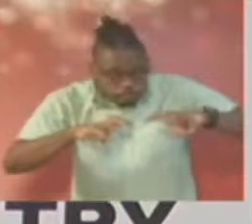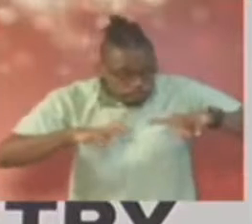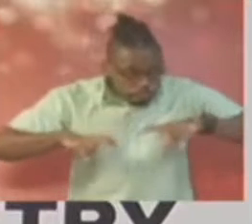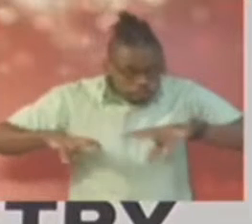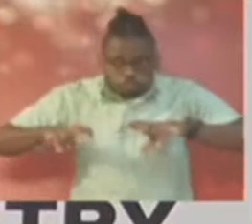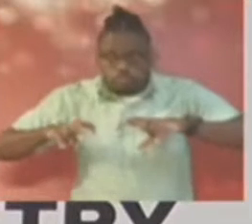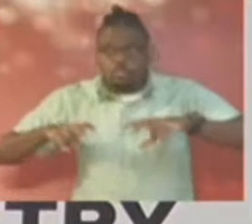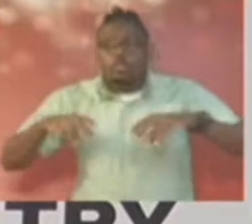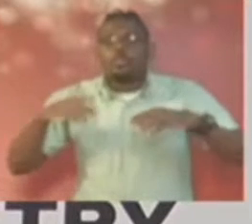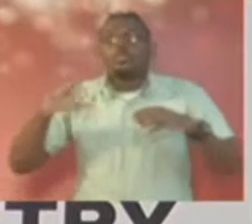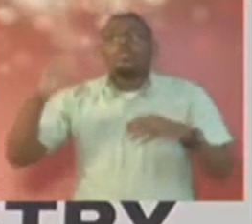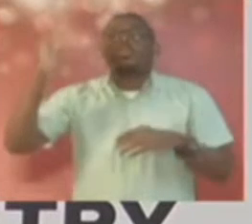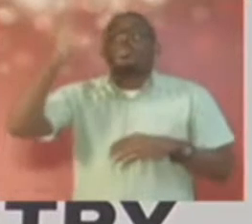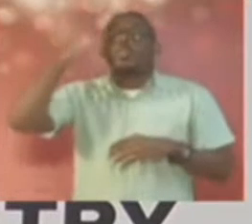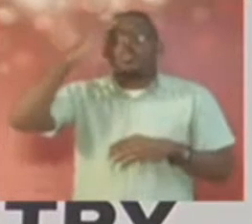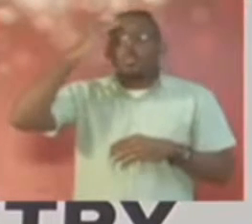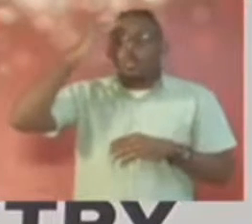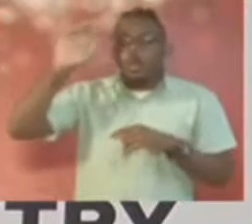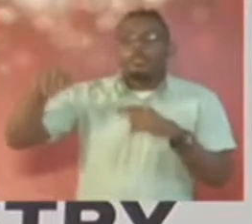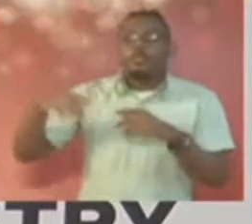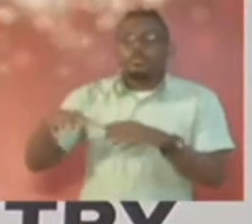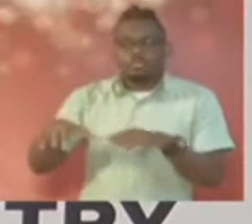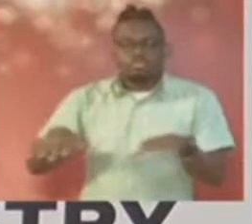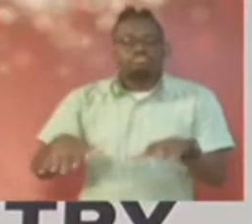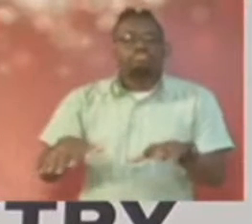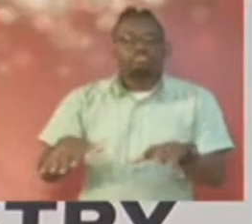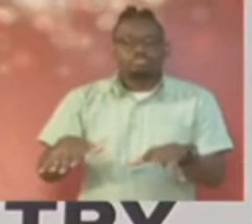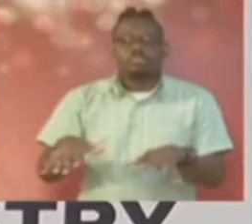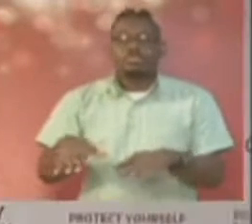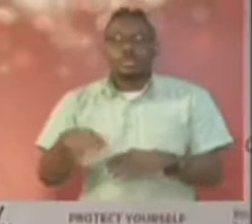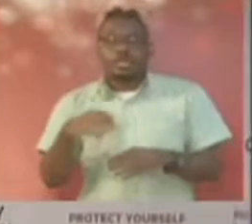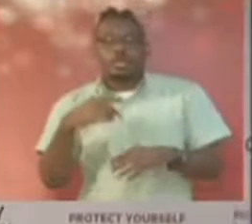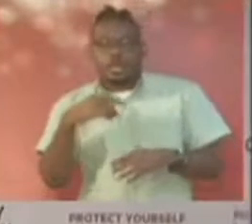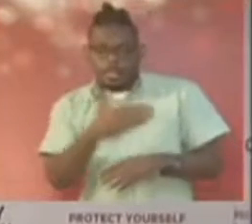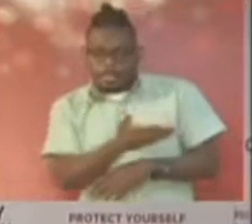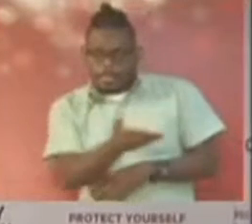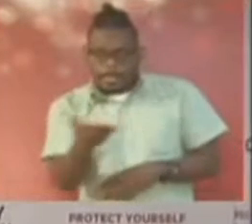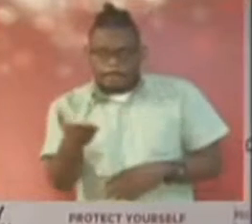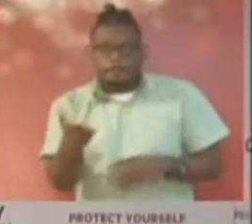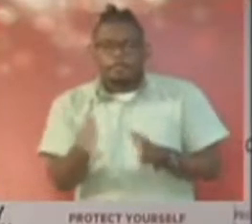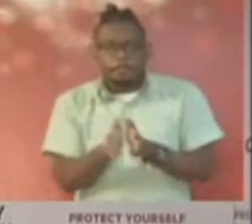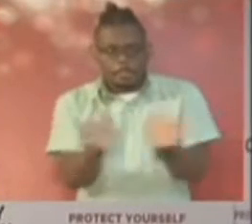know. Thank you. And we go now to Astronaut News, please.